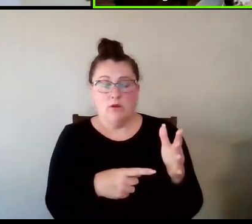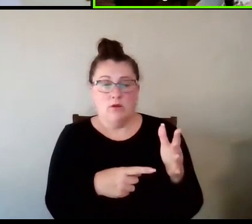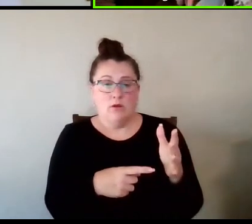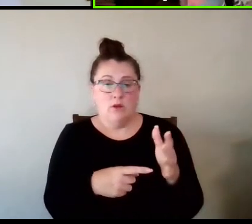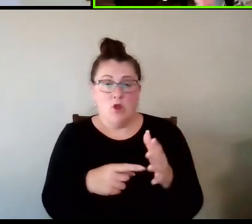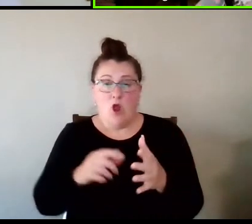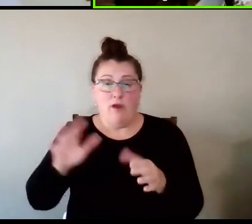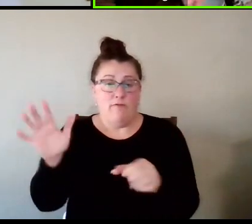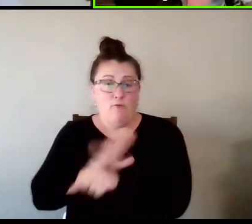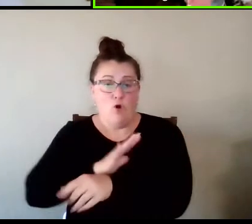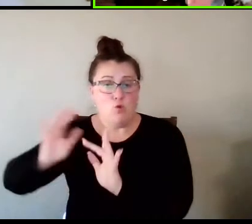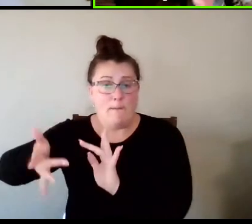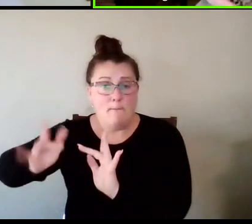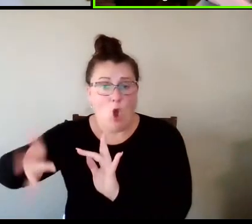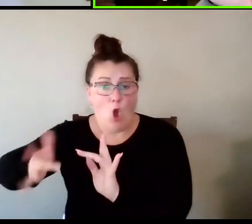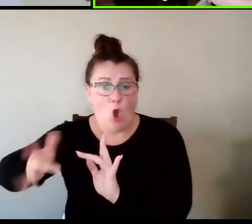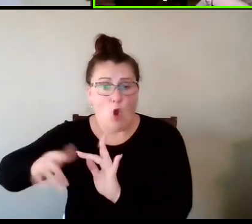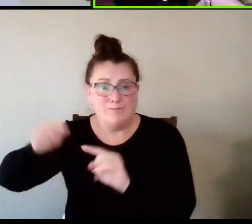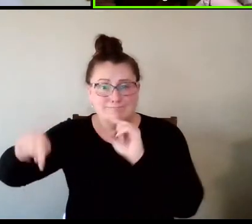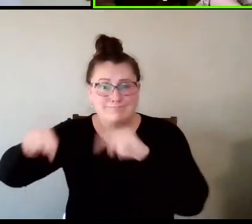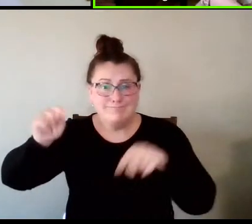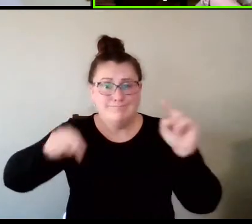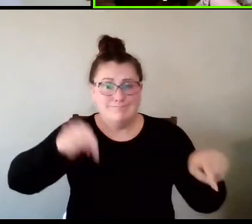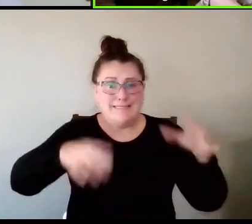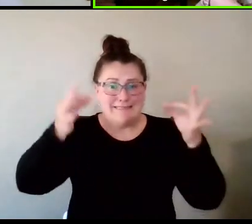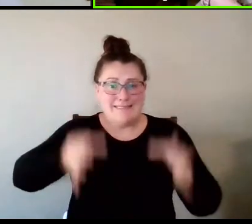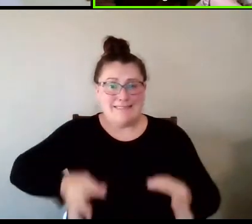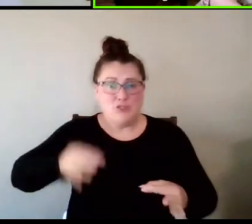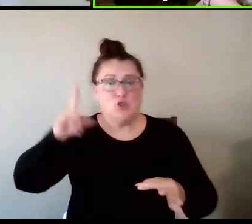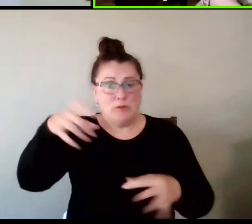remote? All these decisions have to be made